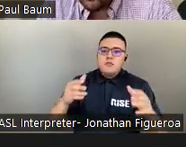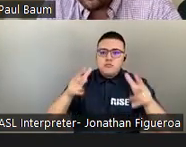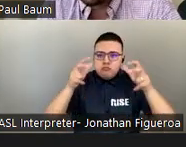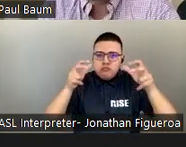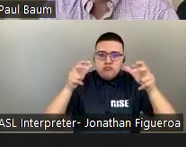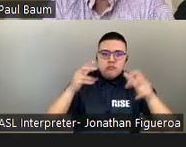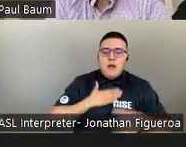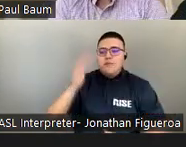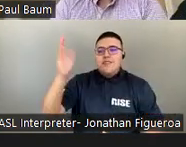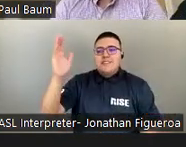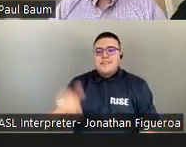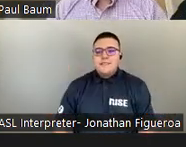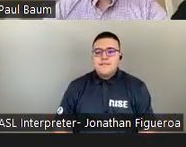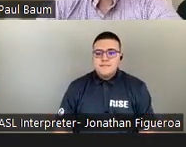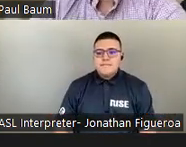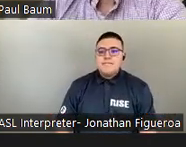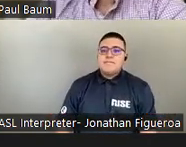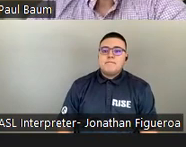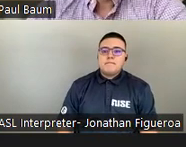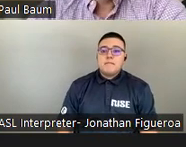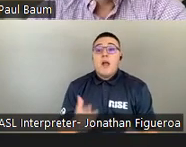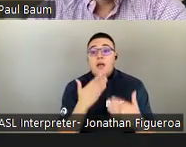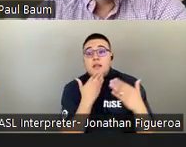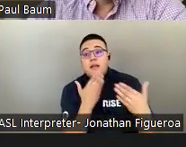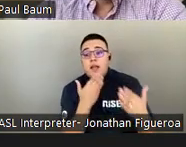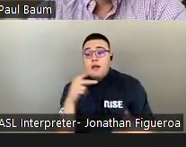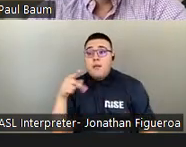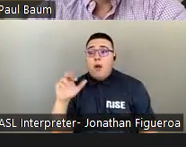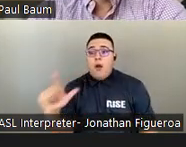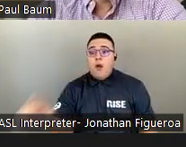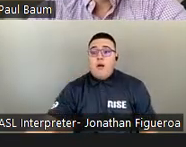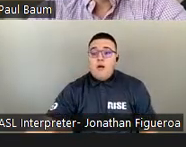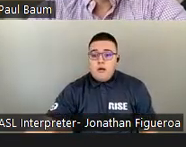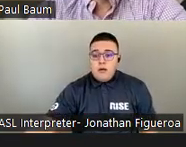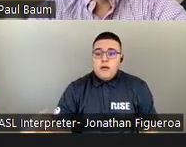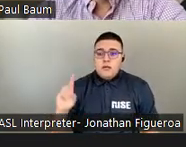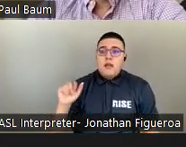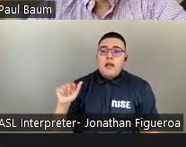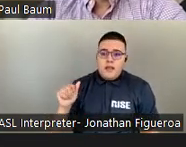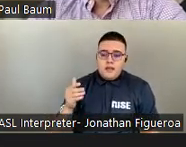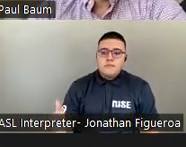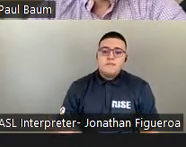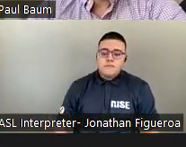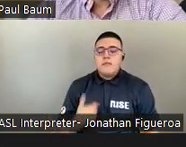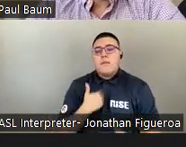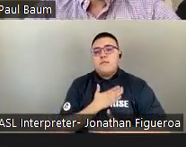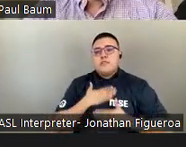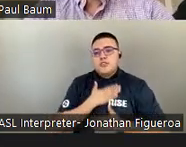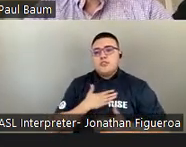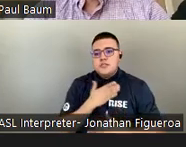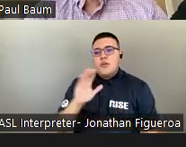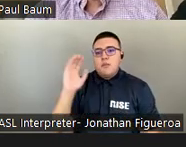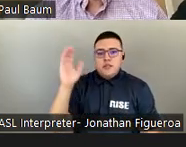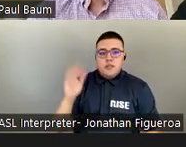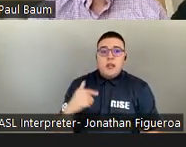well. Thank you, Paul, for that fabulous presentation. Much, much appreciated. We had